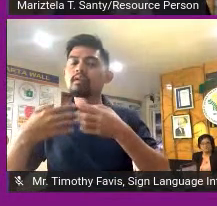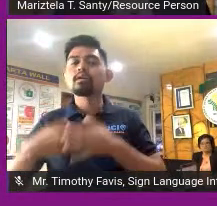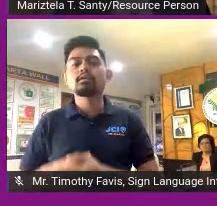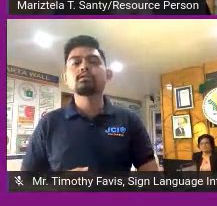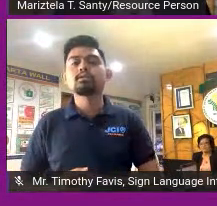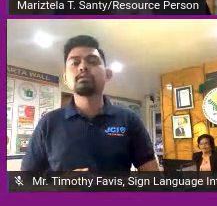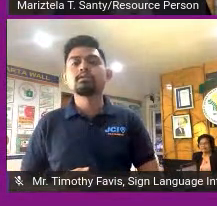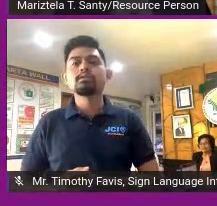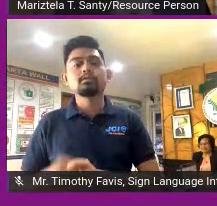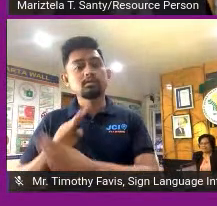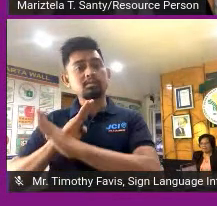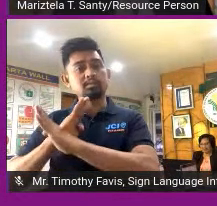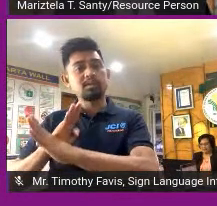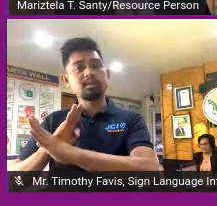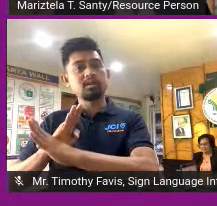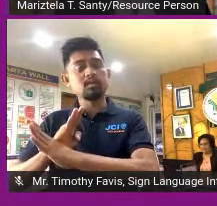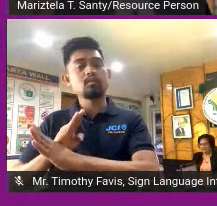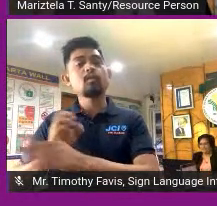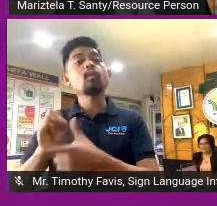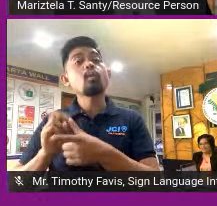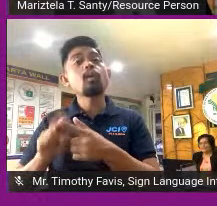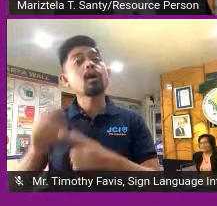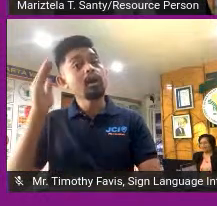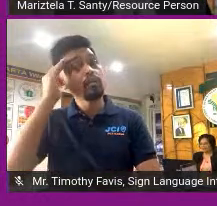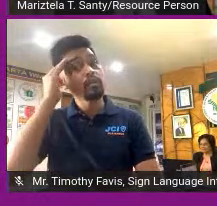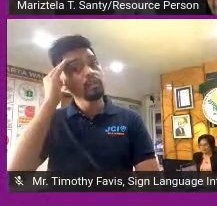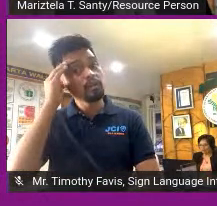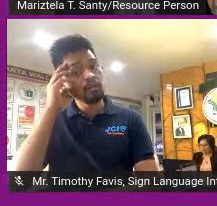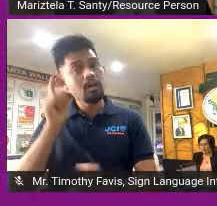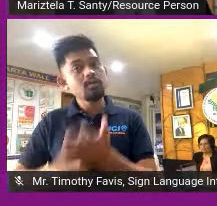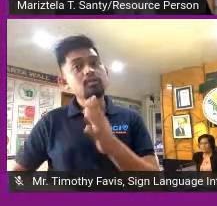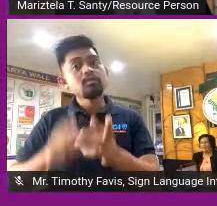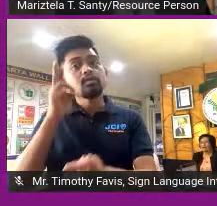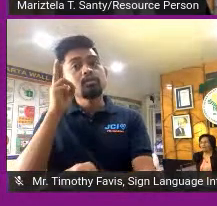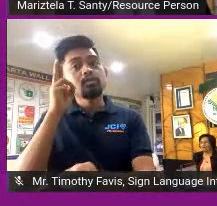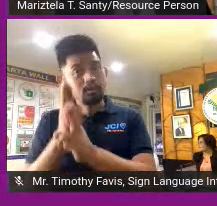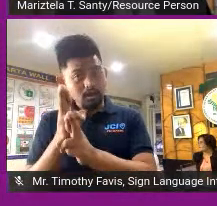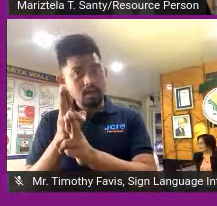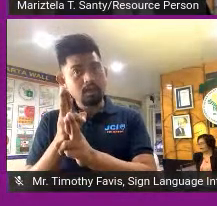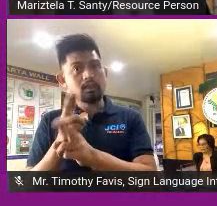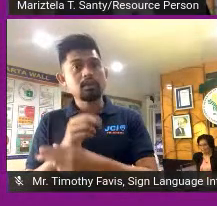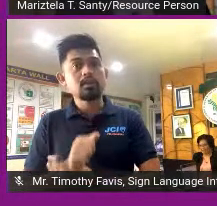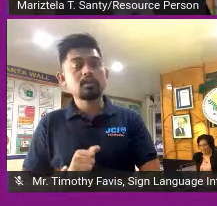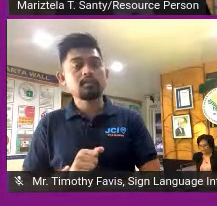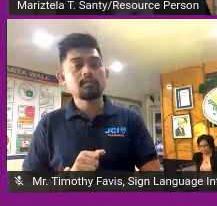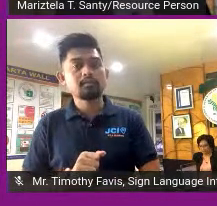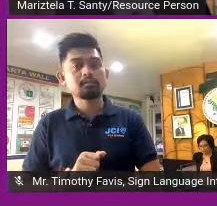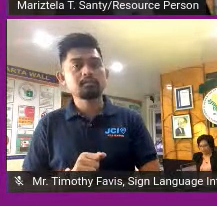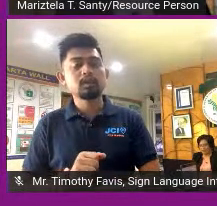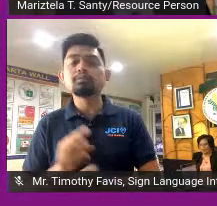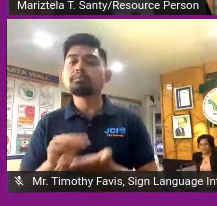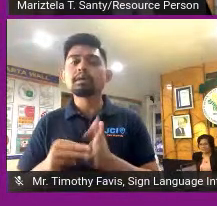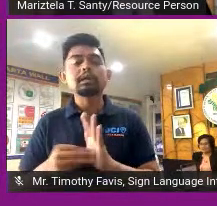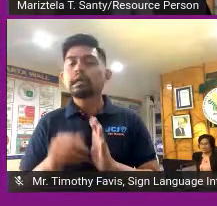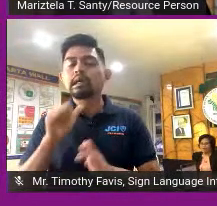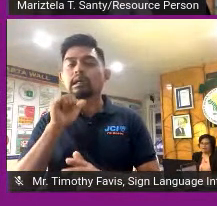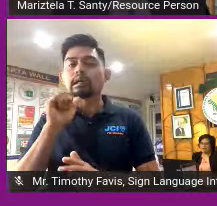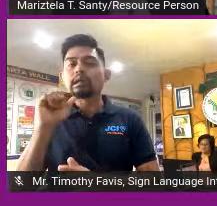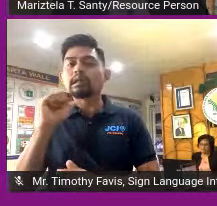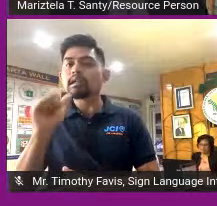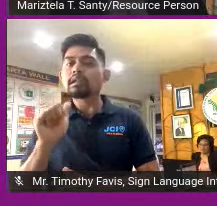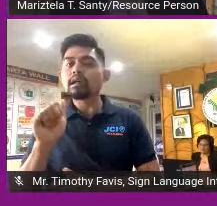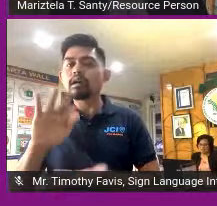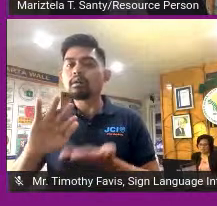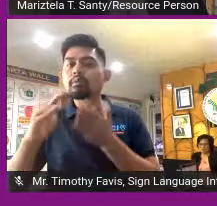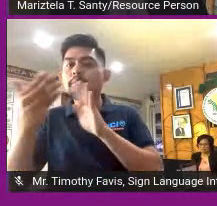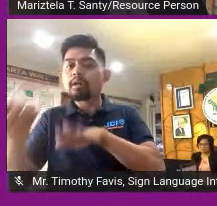karapatan ng isang babae, hindi na humantong sa ganoong pangyayari. Ano po? So,